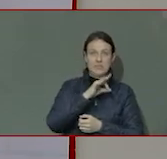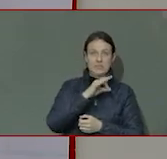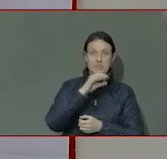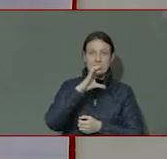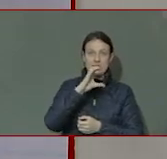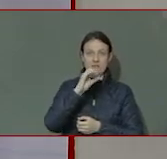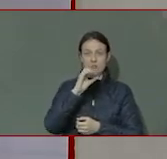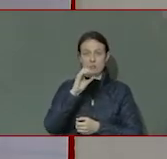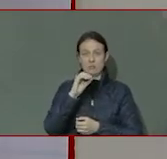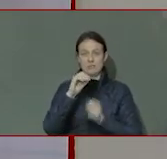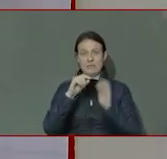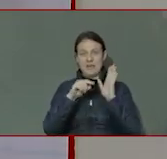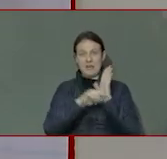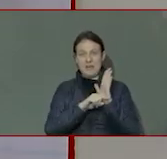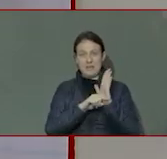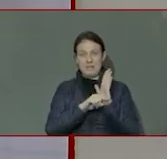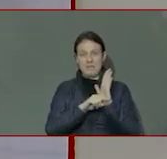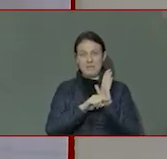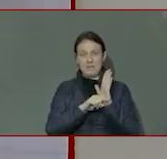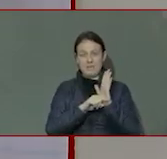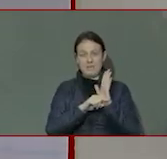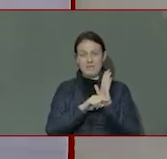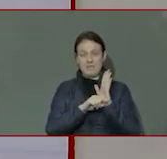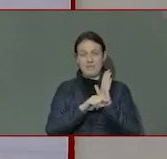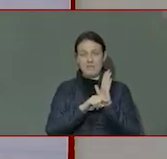CH3COO negative,